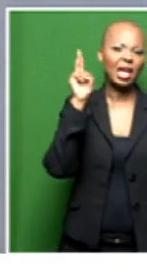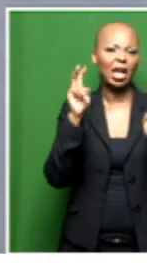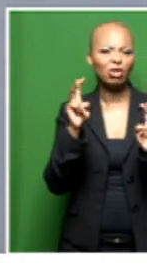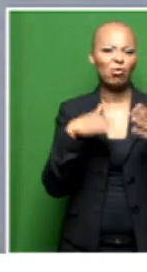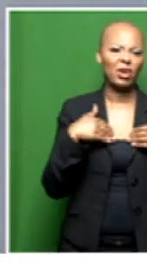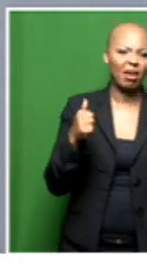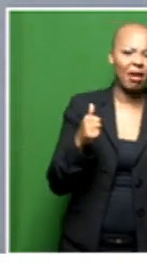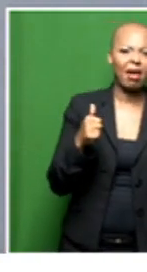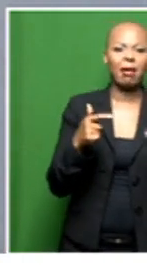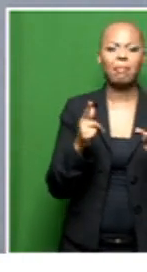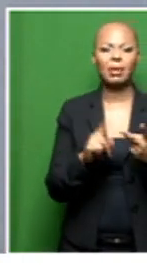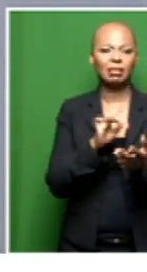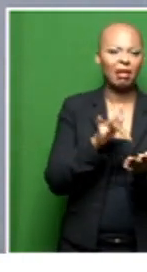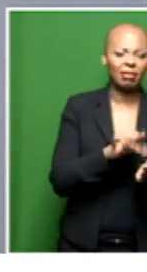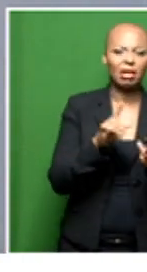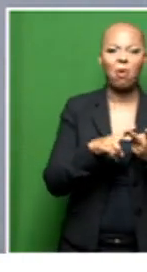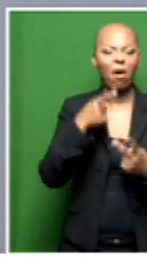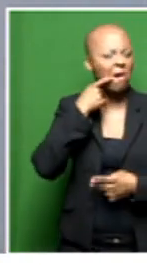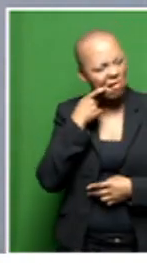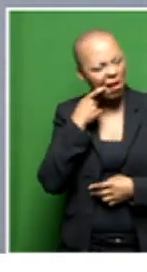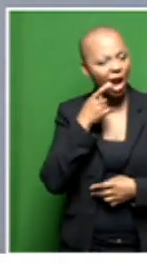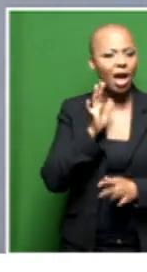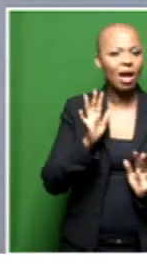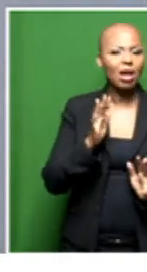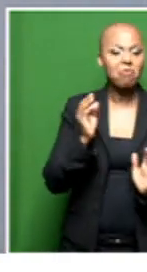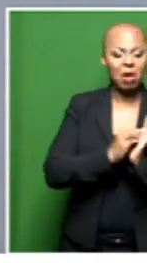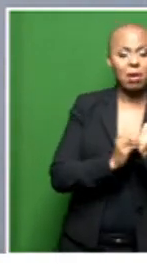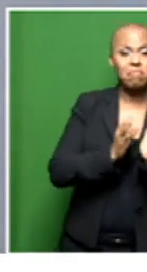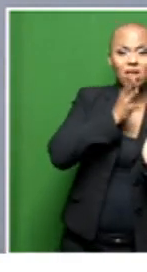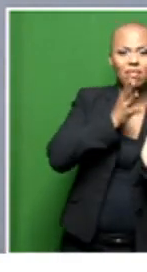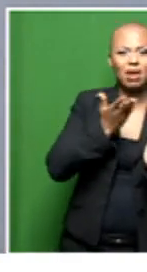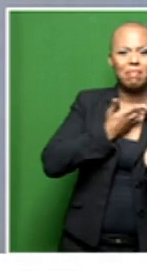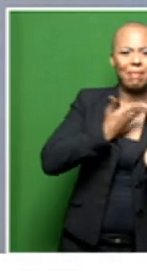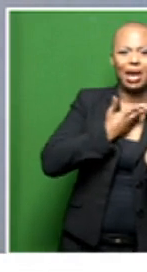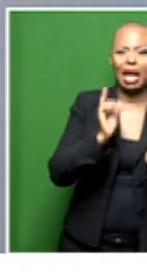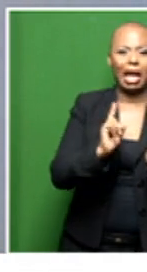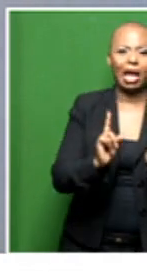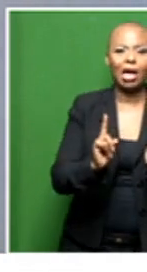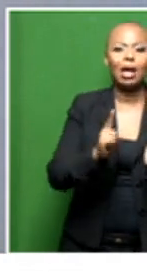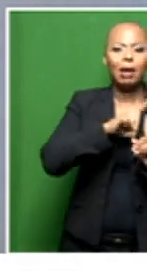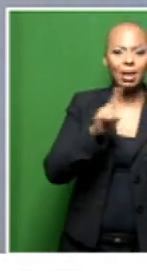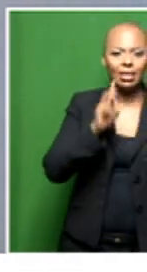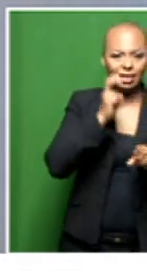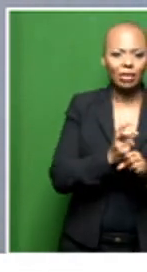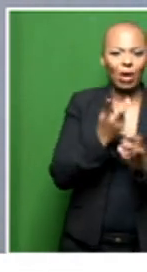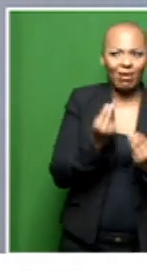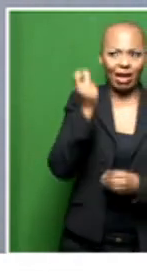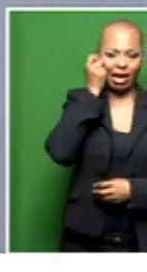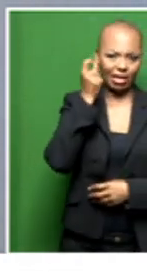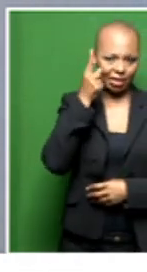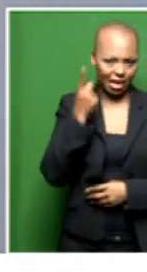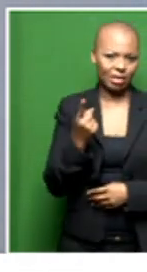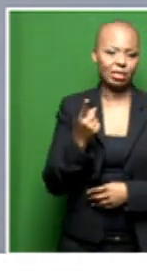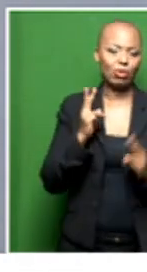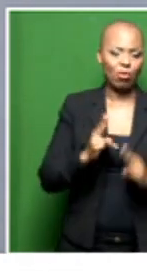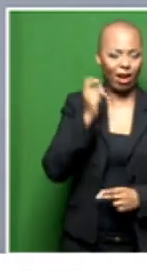addiction. I think also, you know, we have to have a bit of a sense of humor, you know, when you face things with such